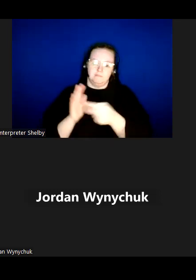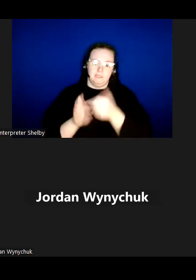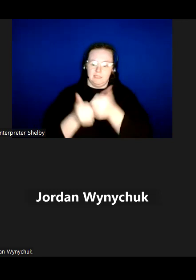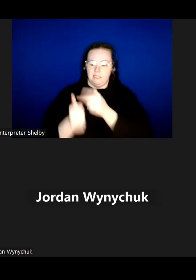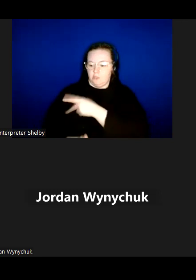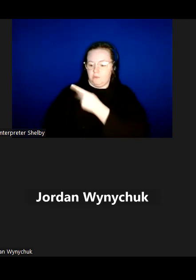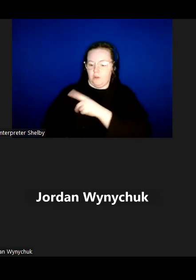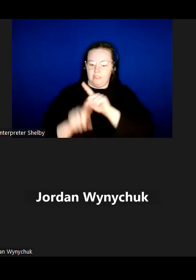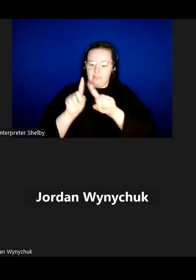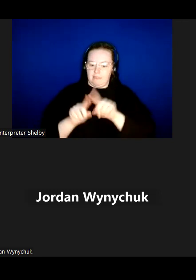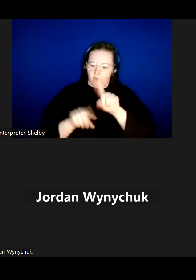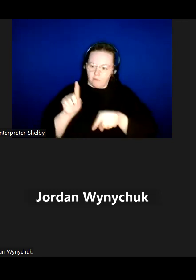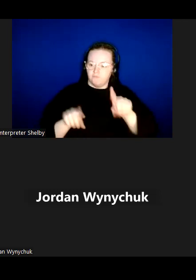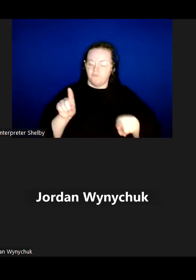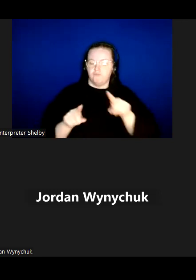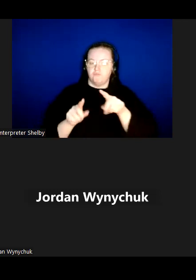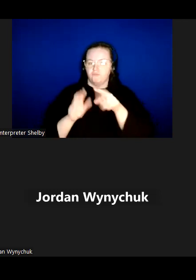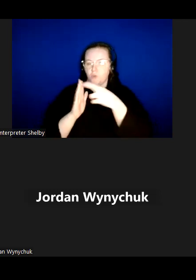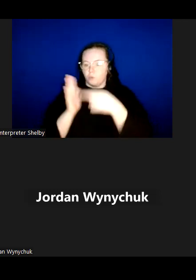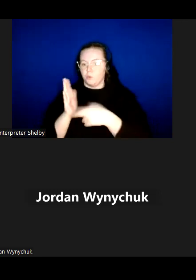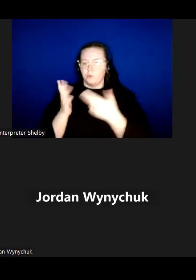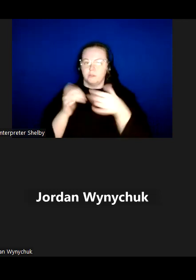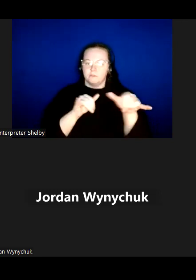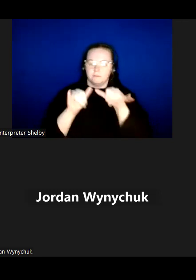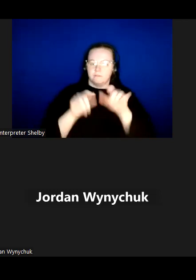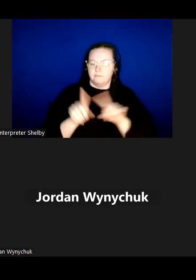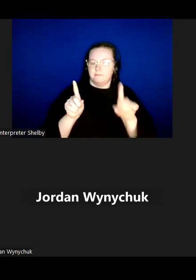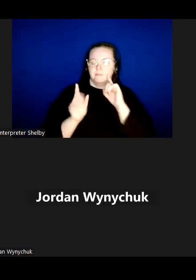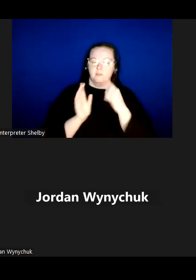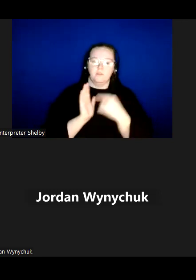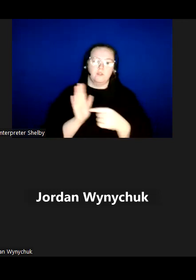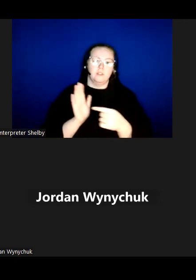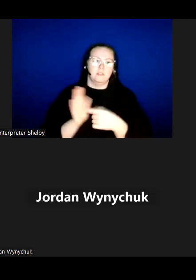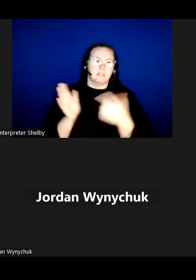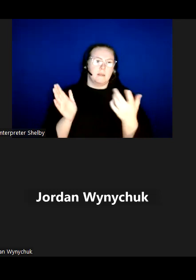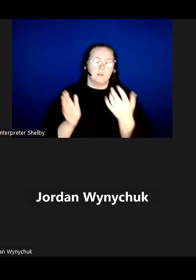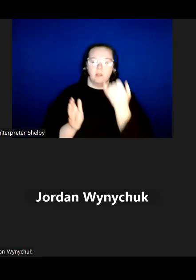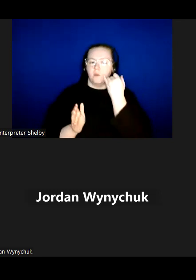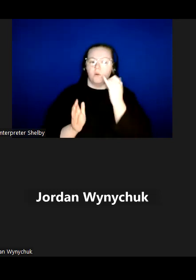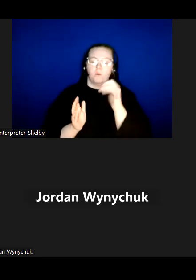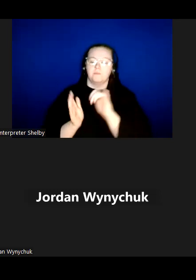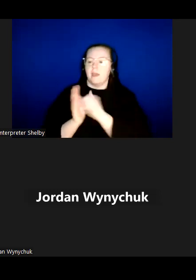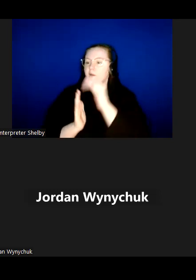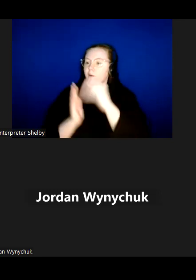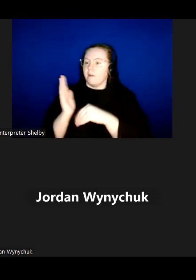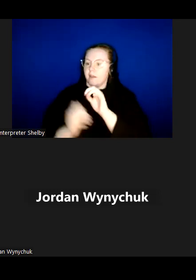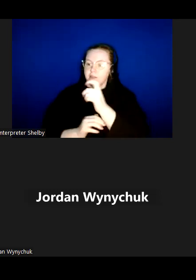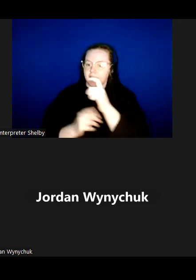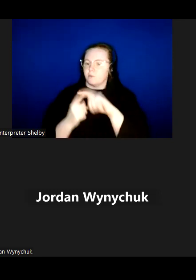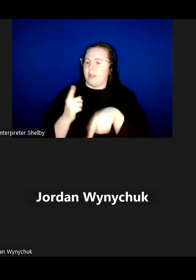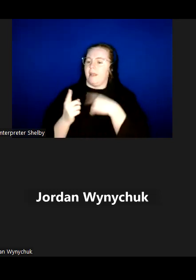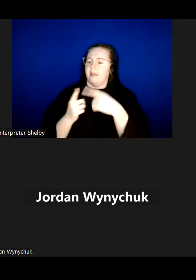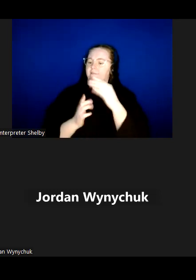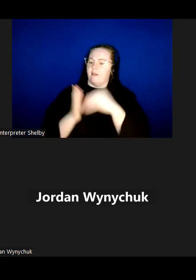what makes a couple common law. So when you're talking about, how do we file our income tax? When do we file our income